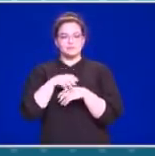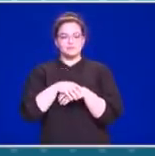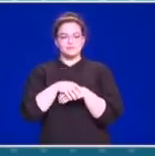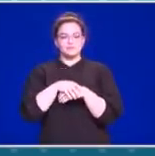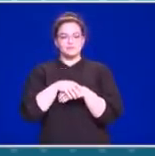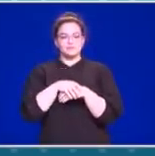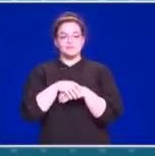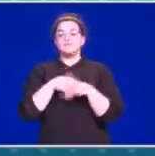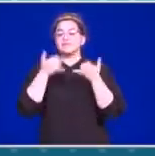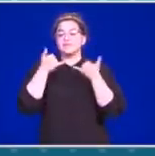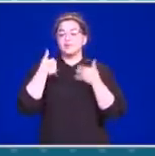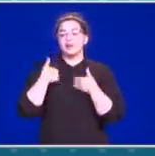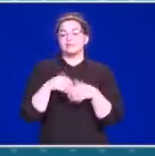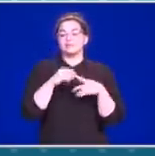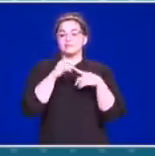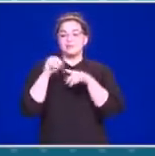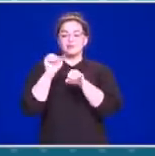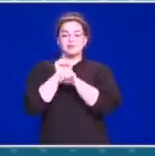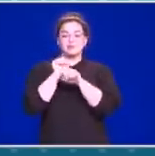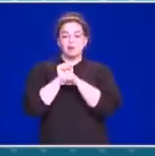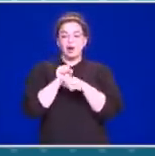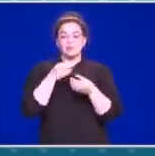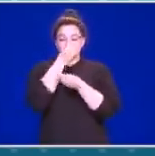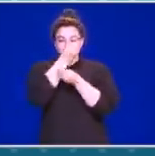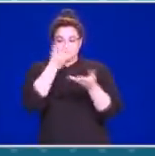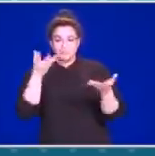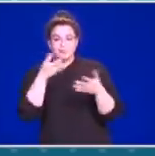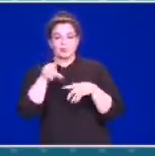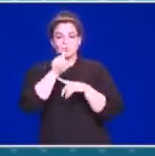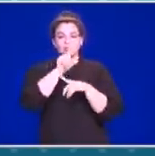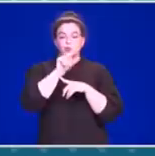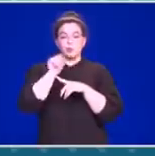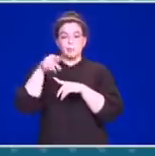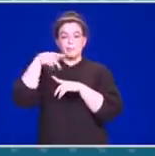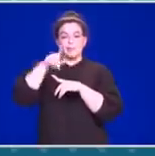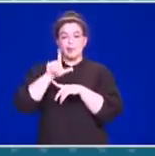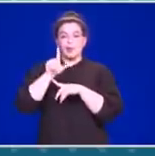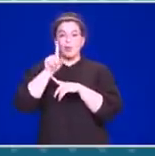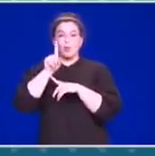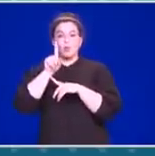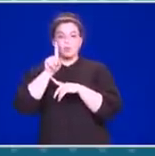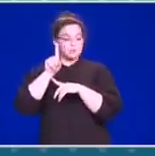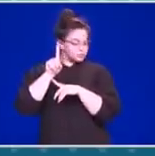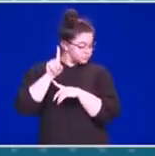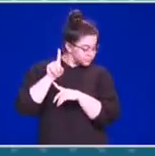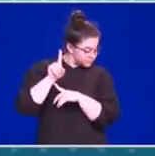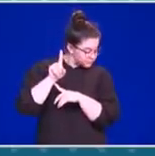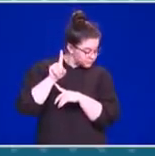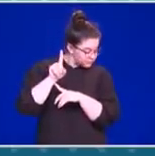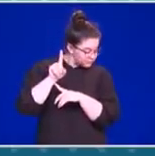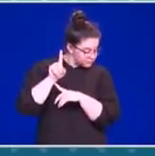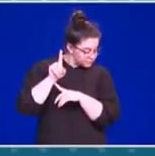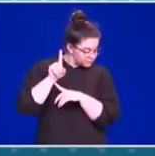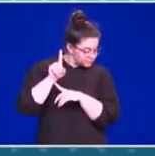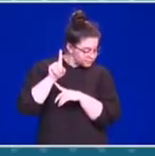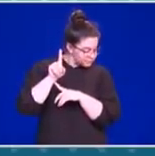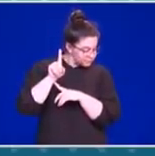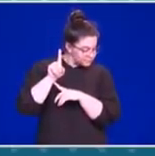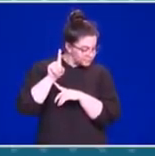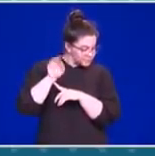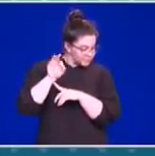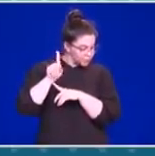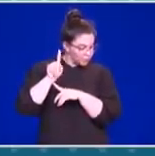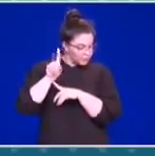Today, we have the special task of publishing the 2020 Census PL 94-171 Redistricting Summary File data that states